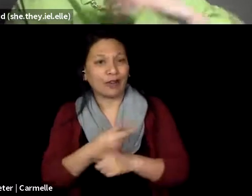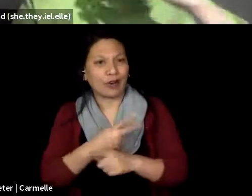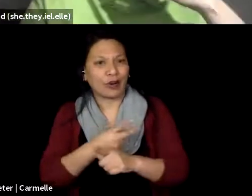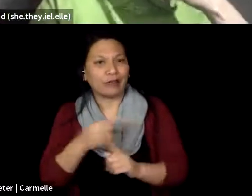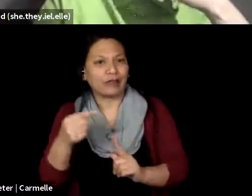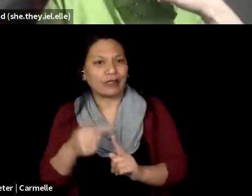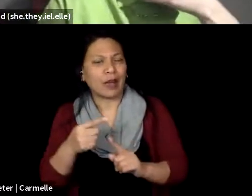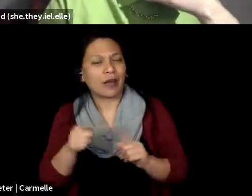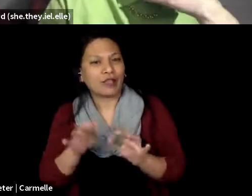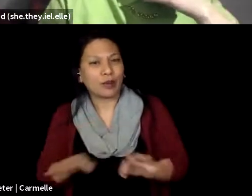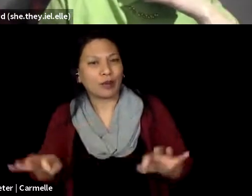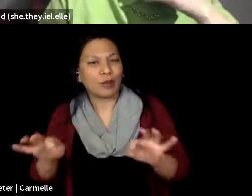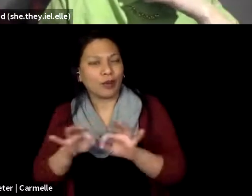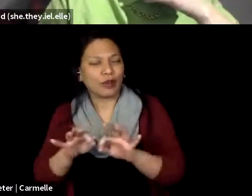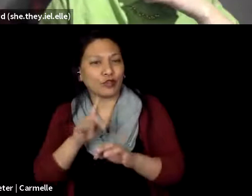and to hold. And so,